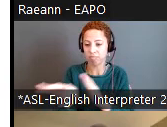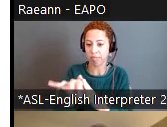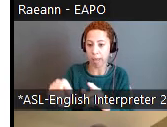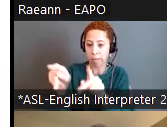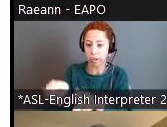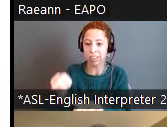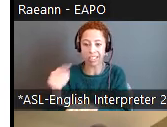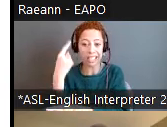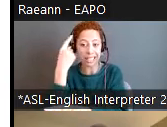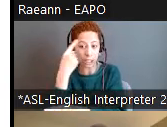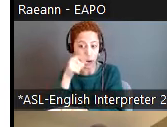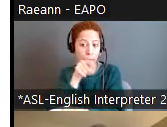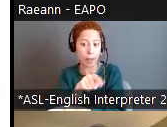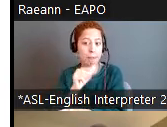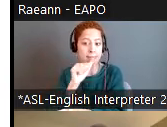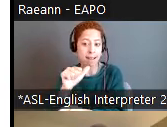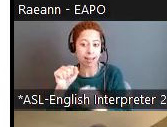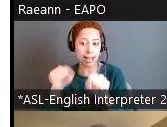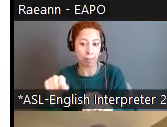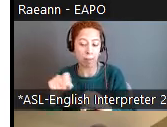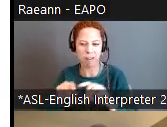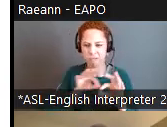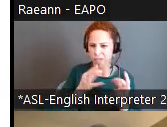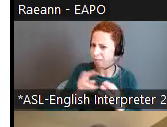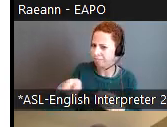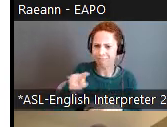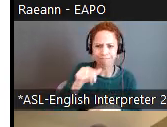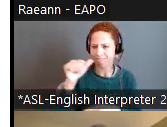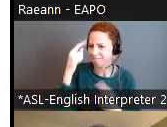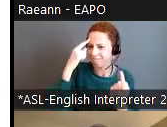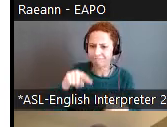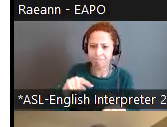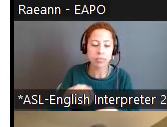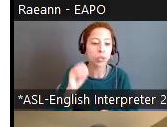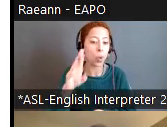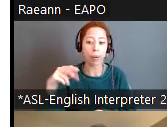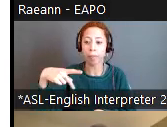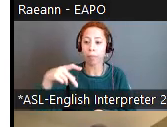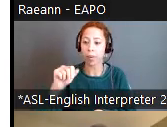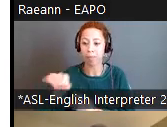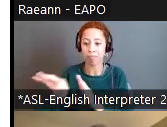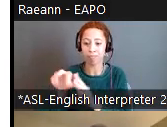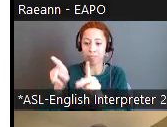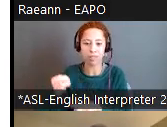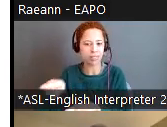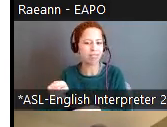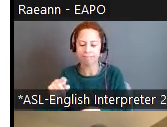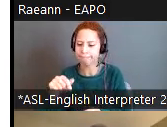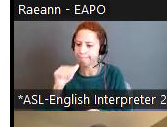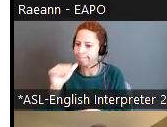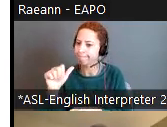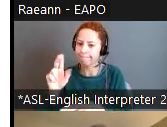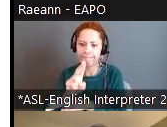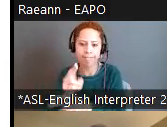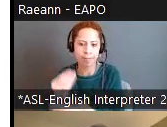this. Others that feel that the POA is grossly misusing funds. There's another question